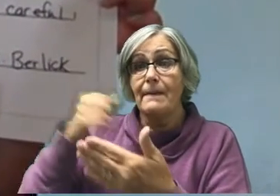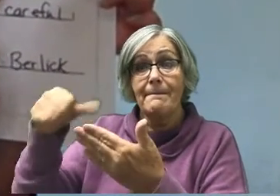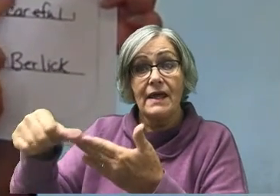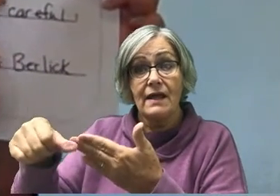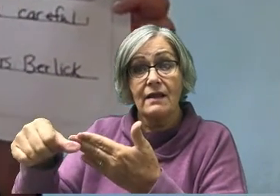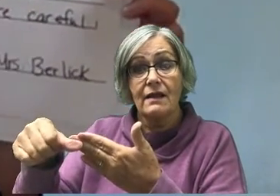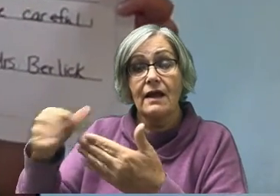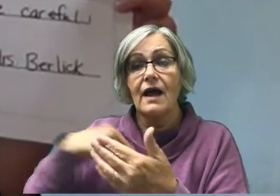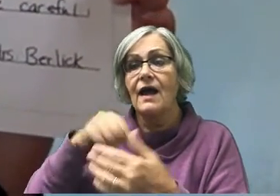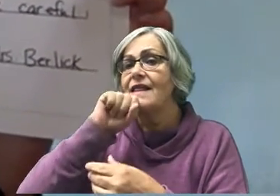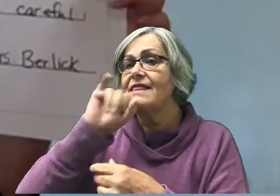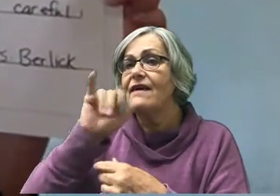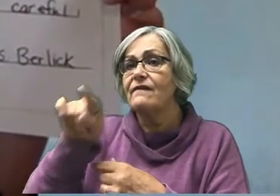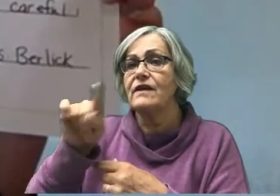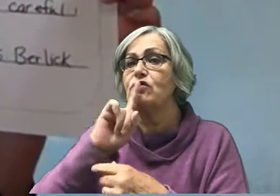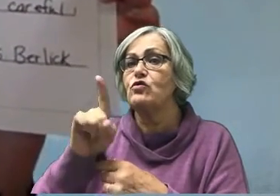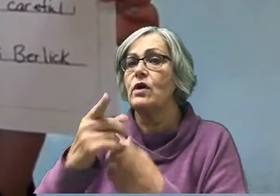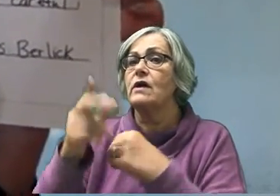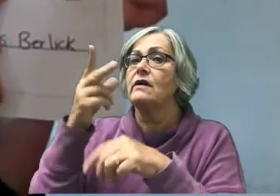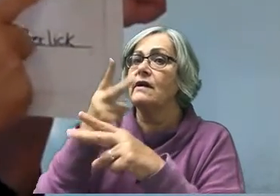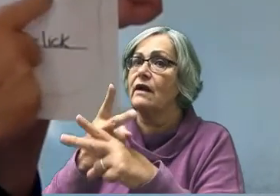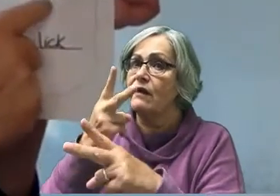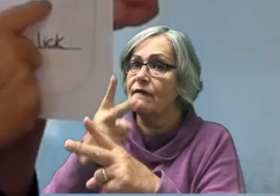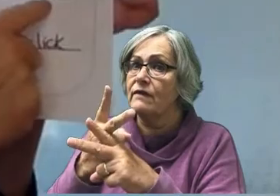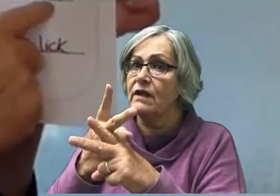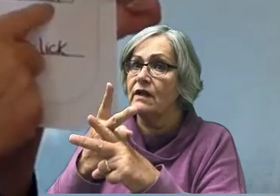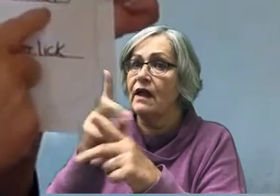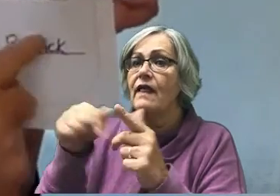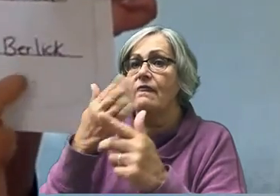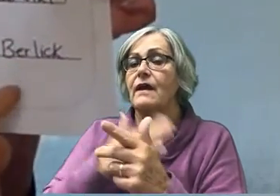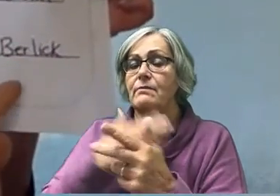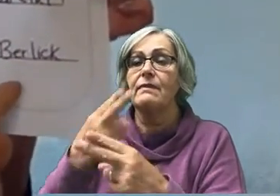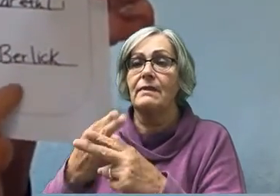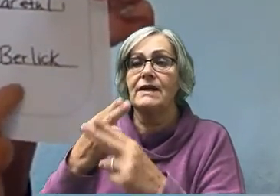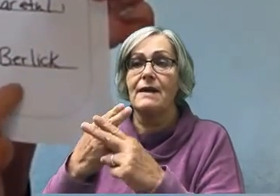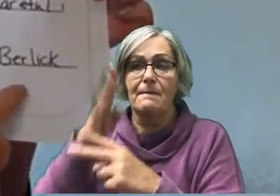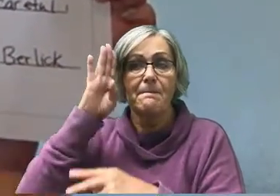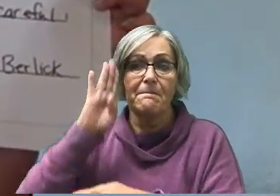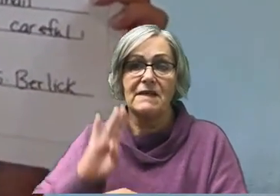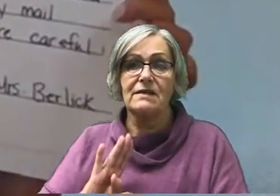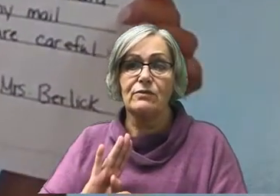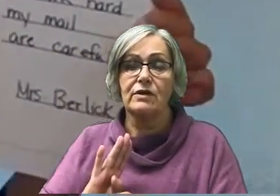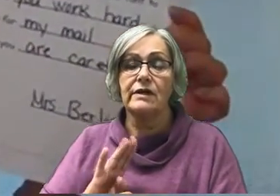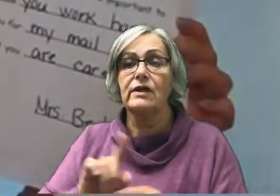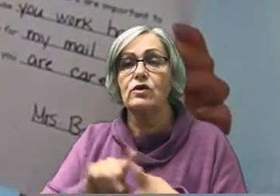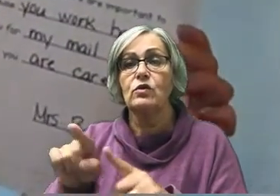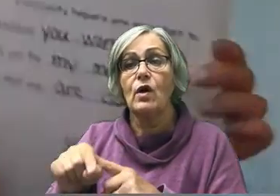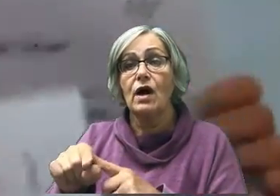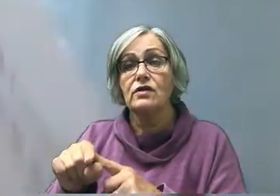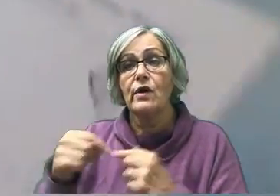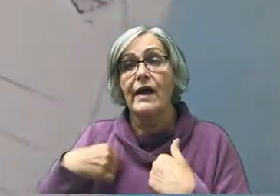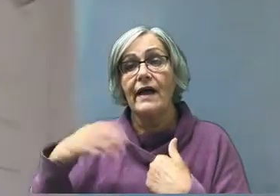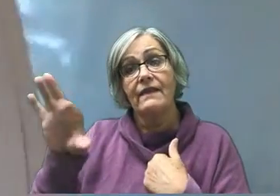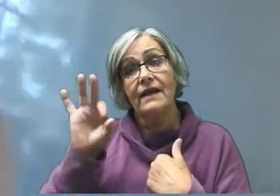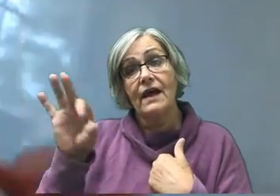for my mail. I love that you are careful." And then my name, Mrs. Burlick. You also had